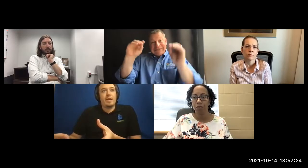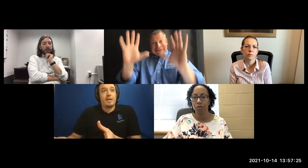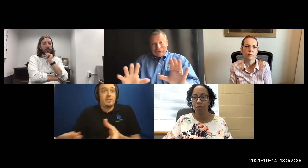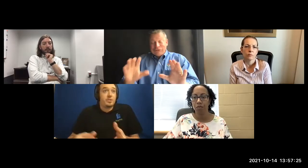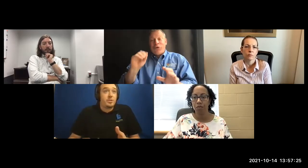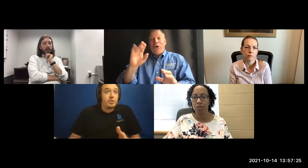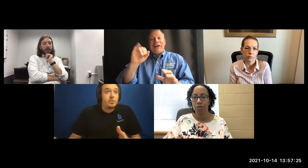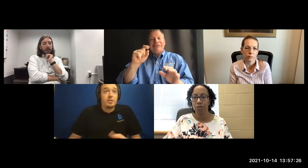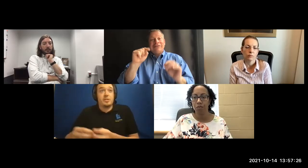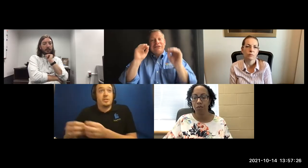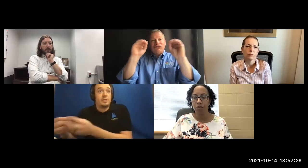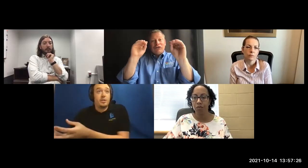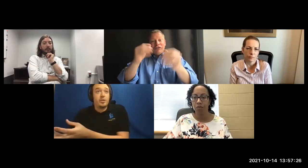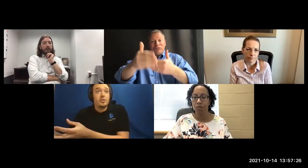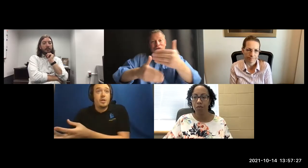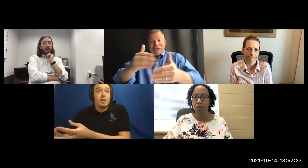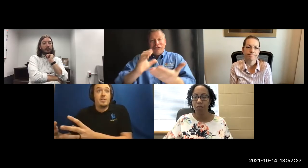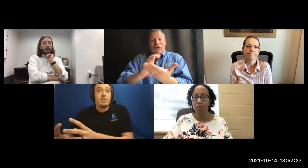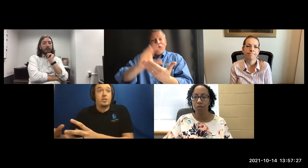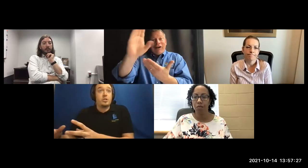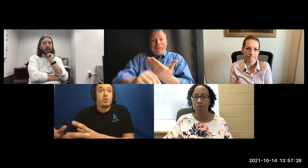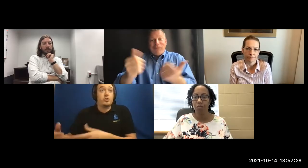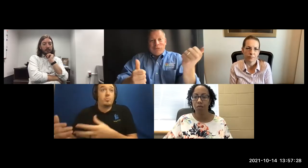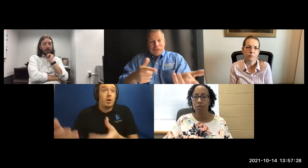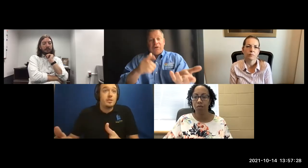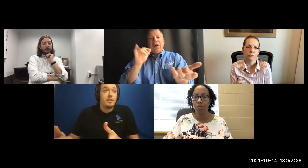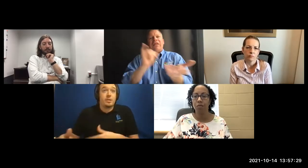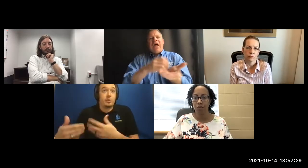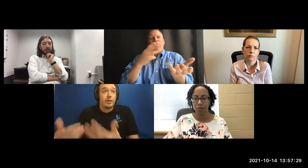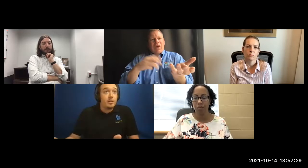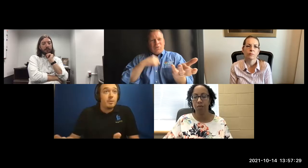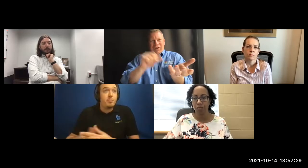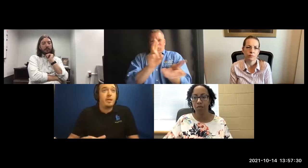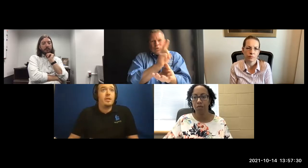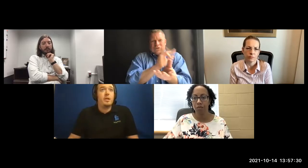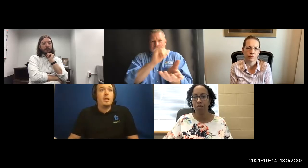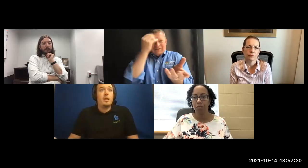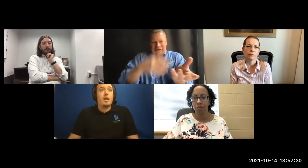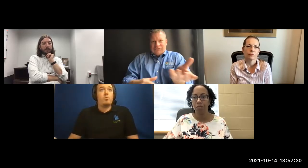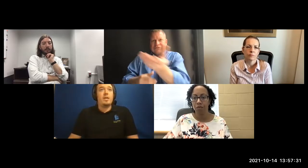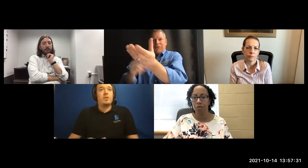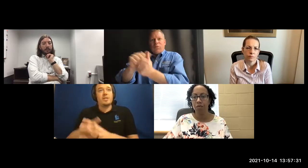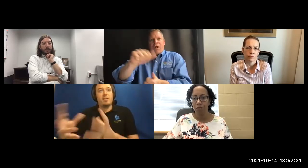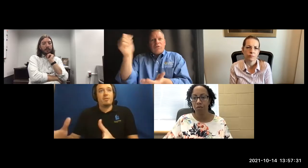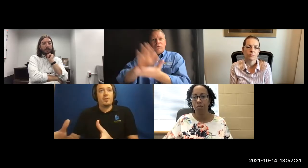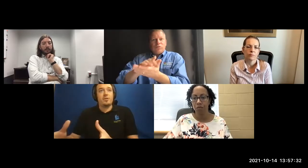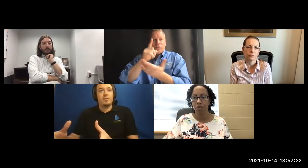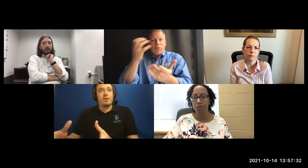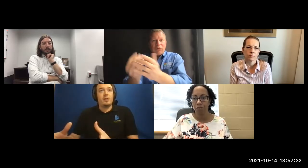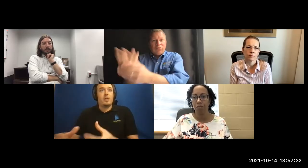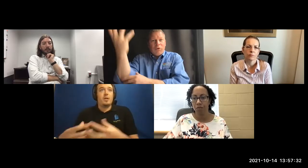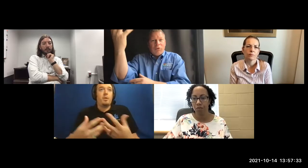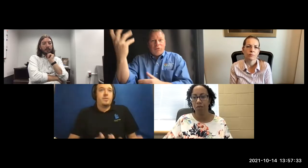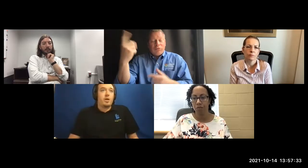at the root of that. Is it the students? Is it the teachers? Is it the instructional process and the curriculum being provided? And we can use that